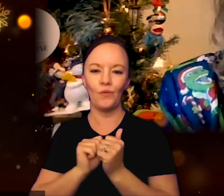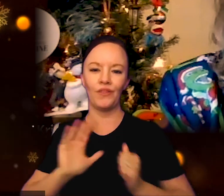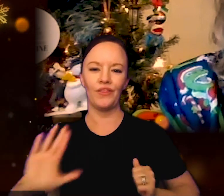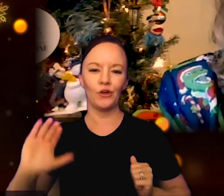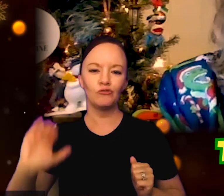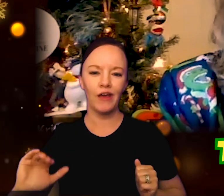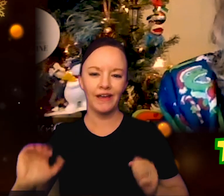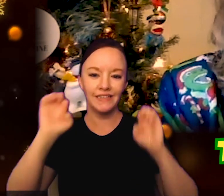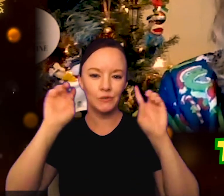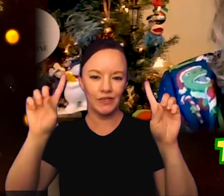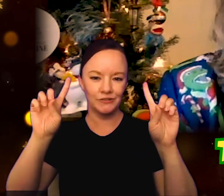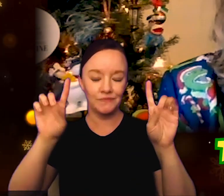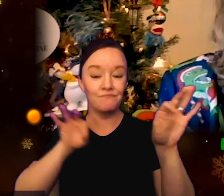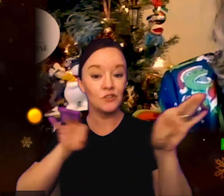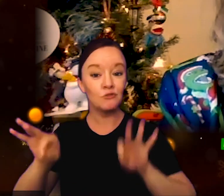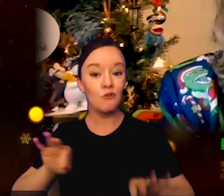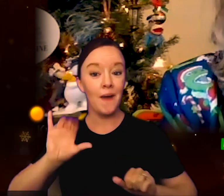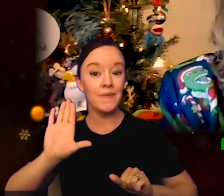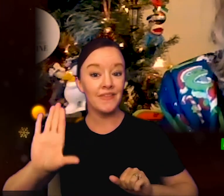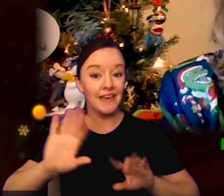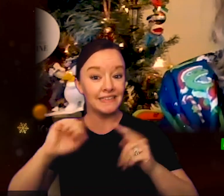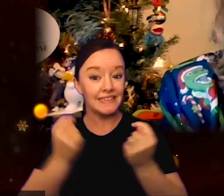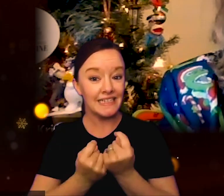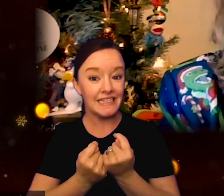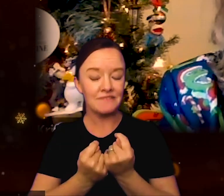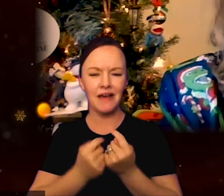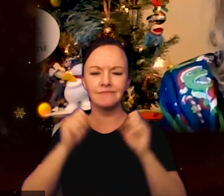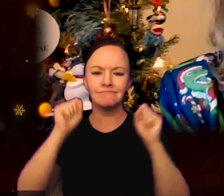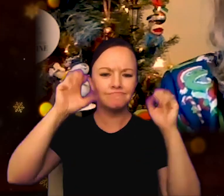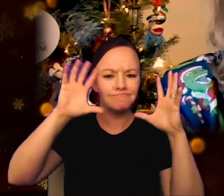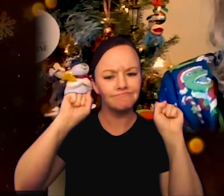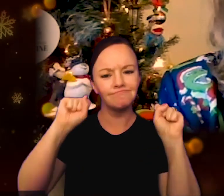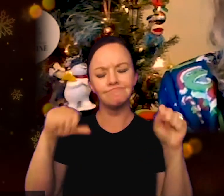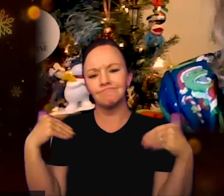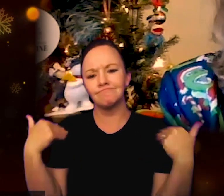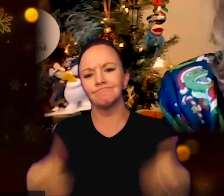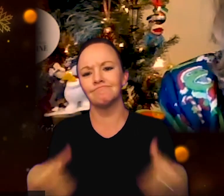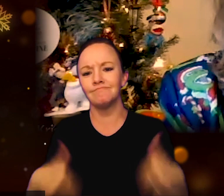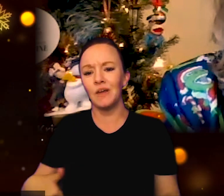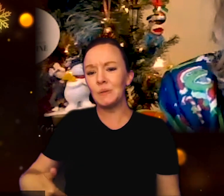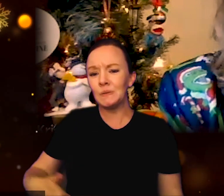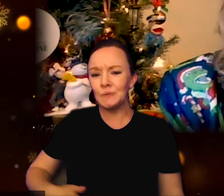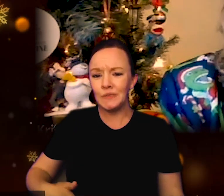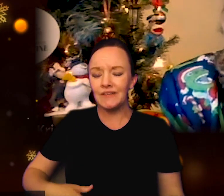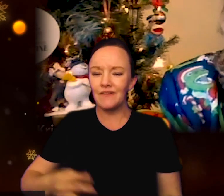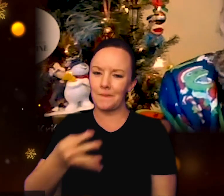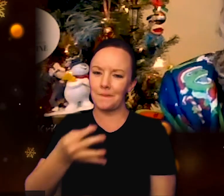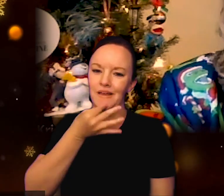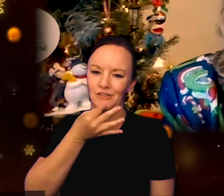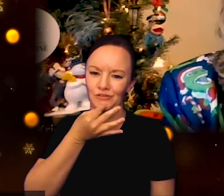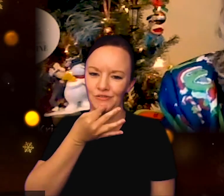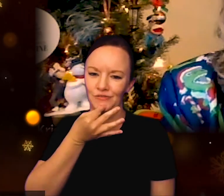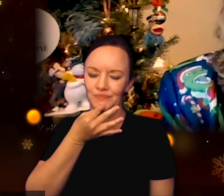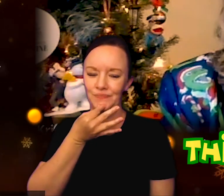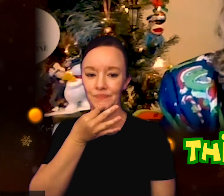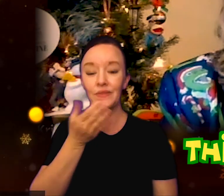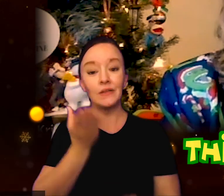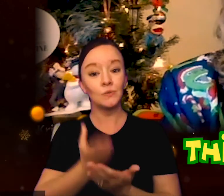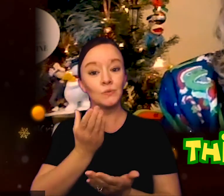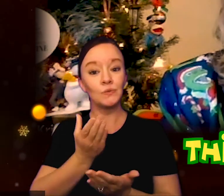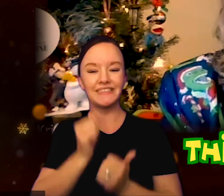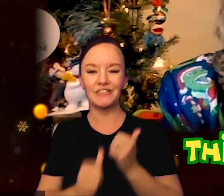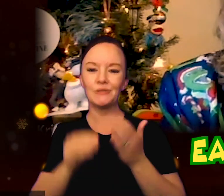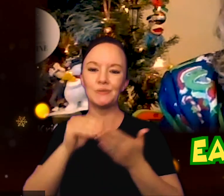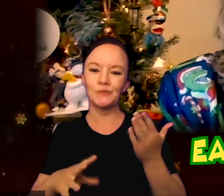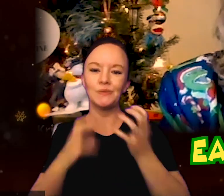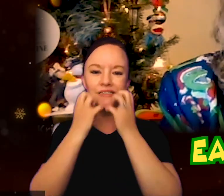education. They described this team as awesome, phenomenal, intuitive, and masterful. This